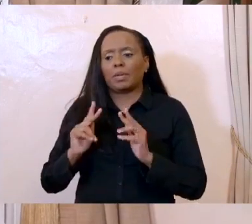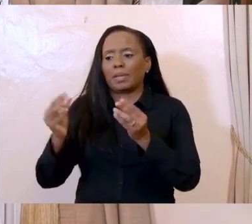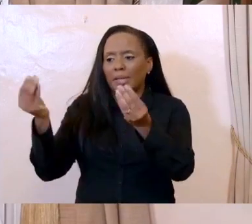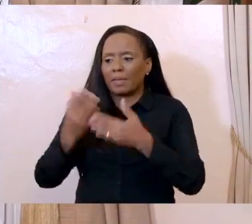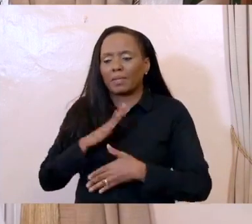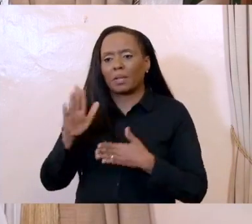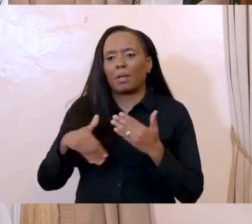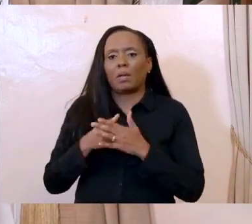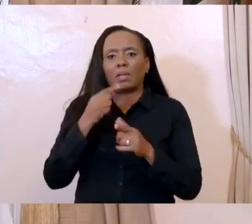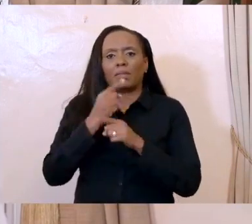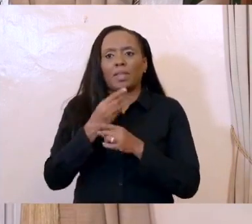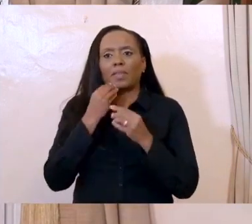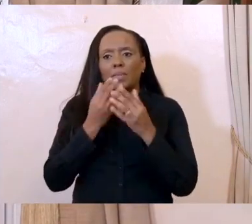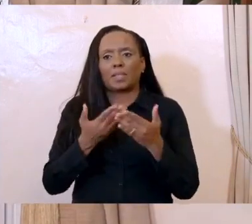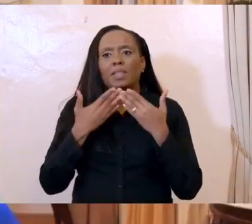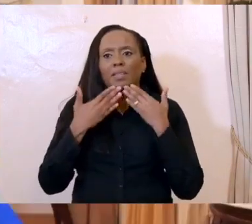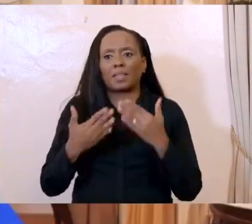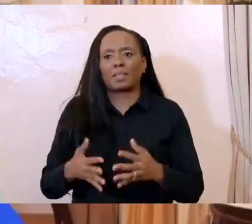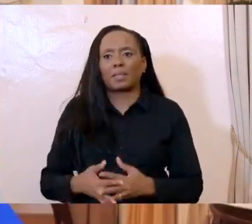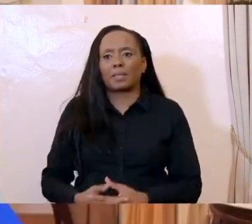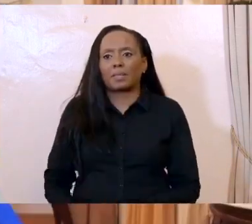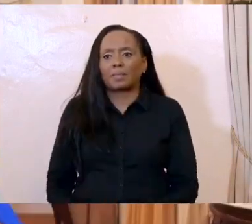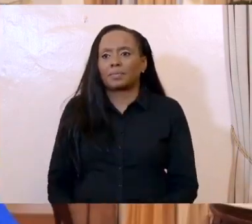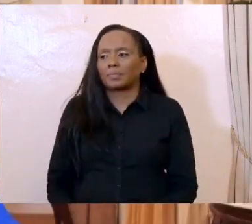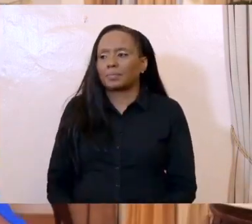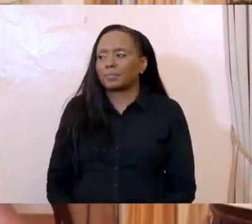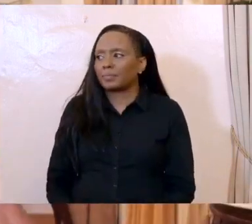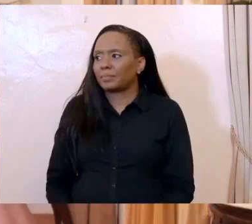well. Thank you.